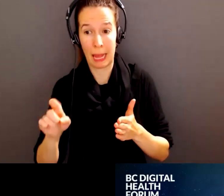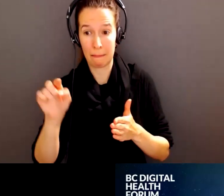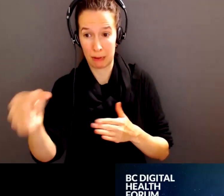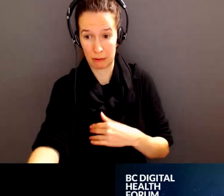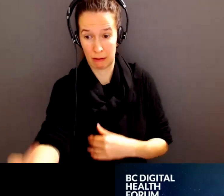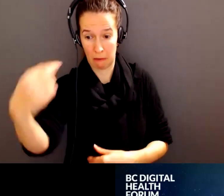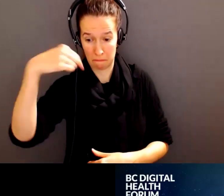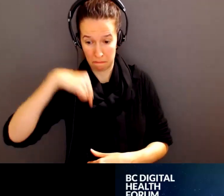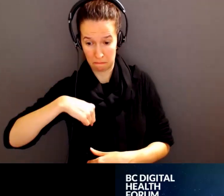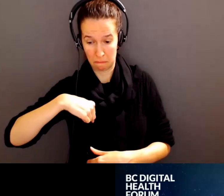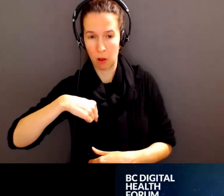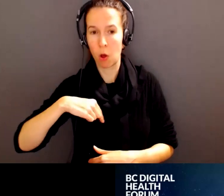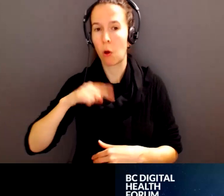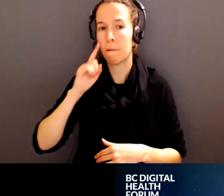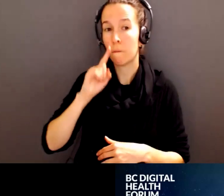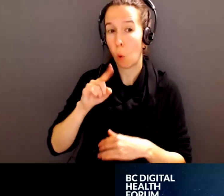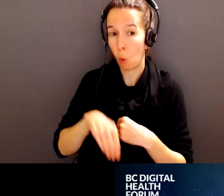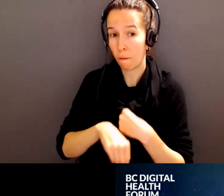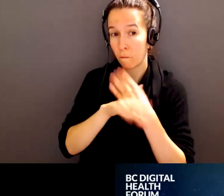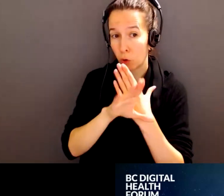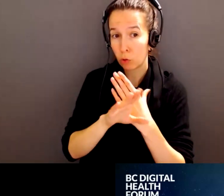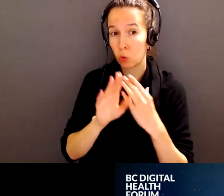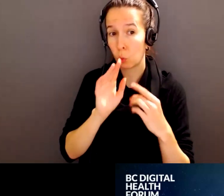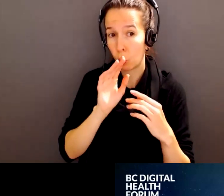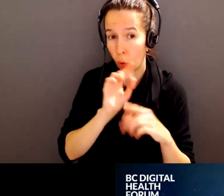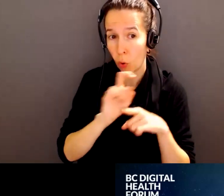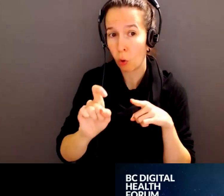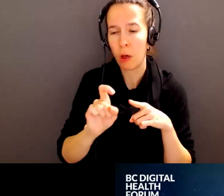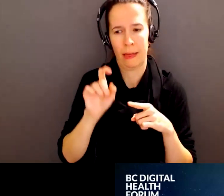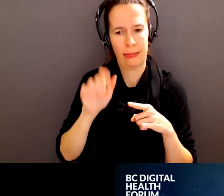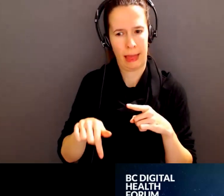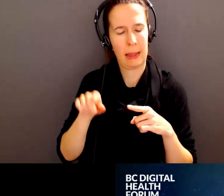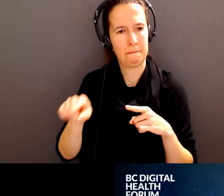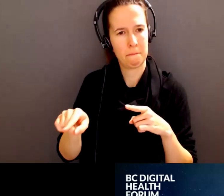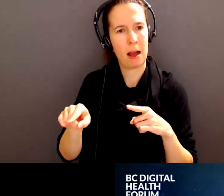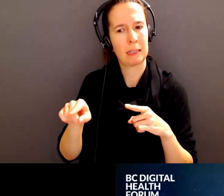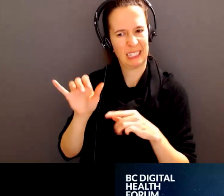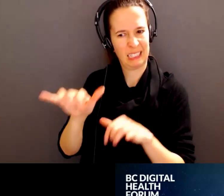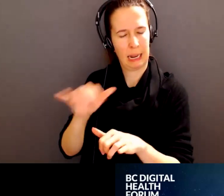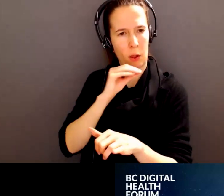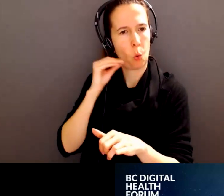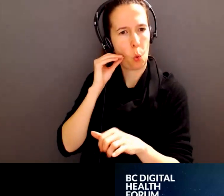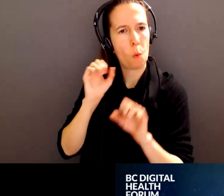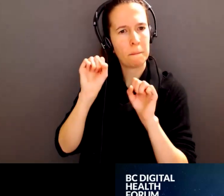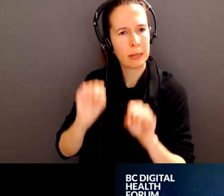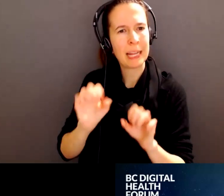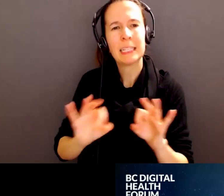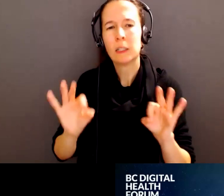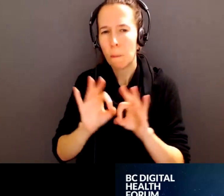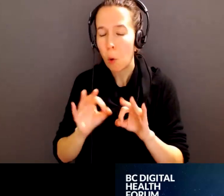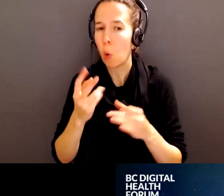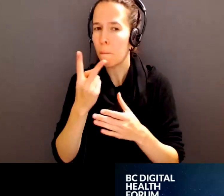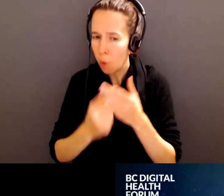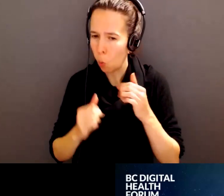their home. But virtual is not enough. It's not about virtual versus in person. It's about virtual and in person together, support our patient. To